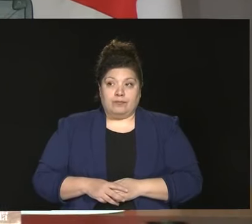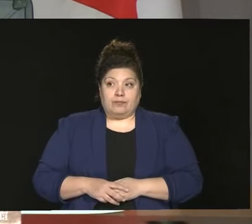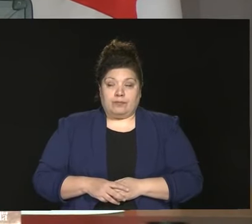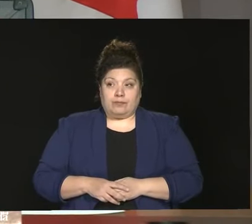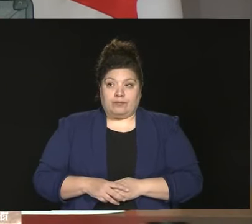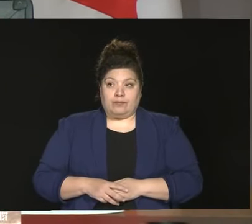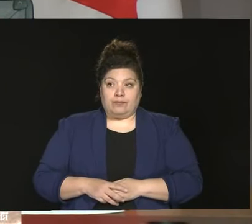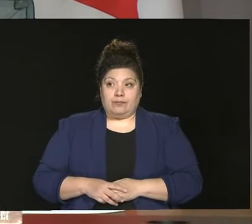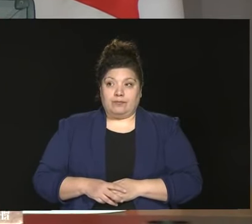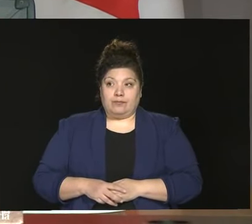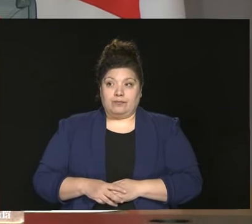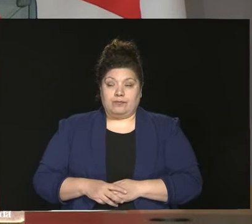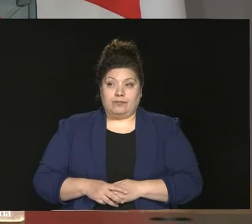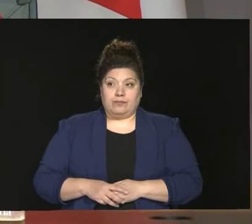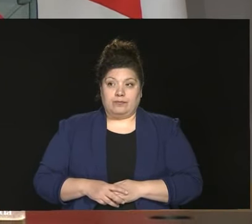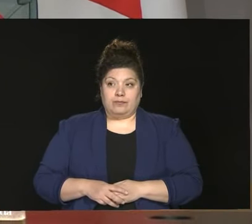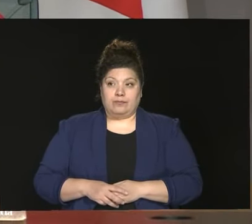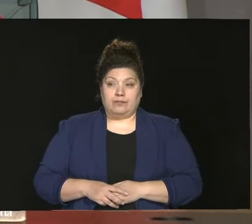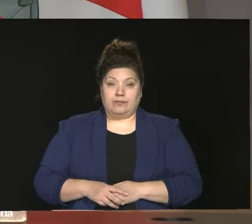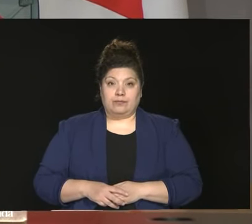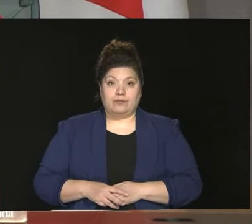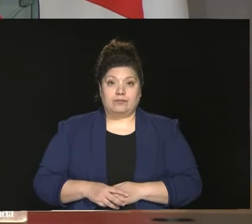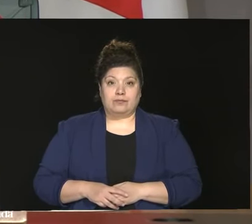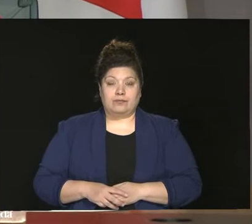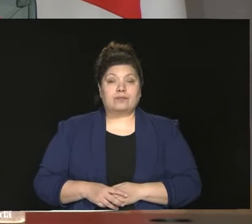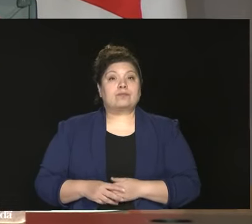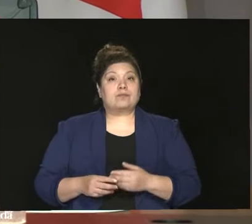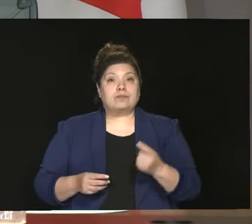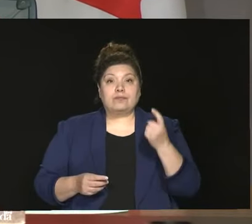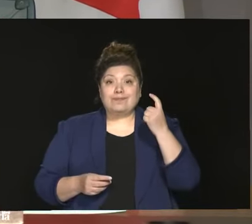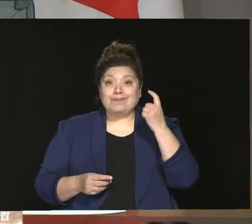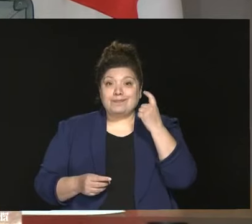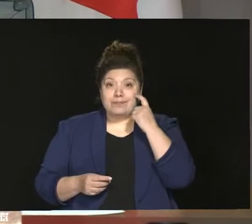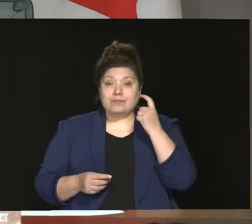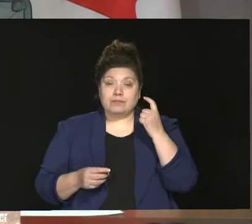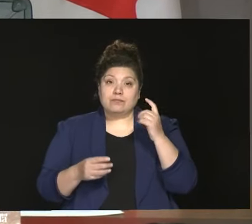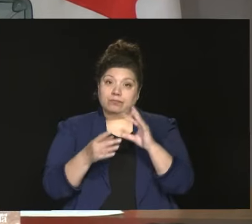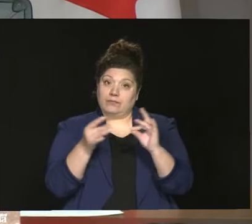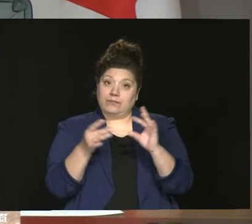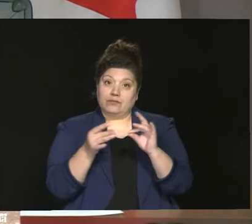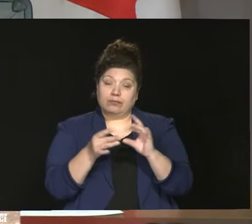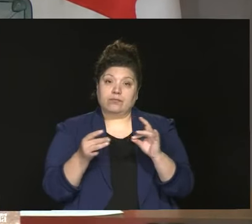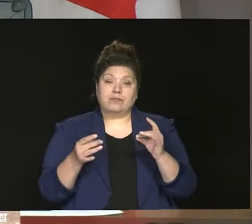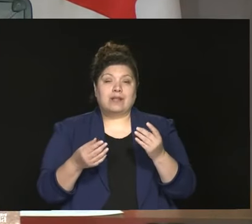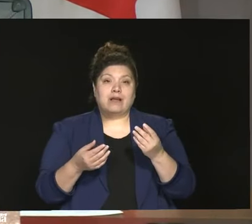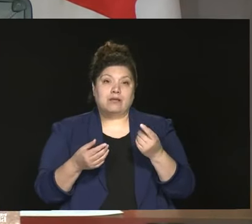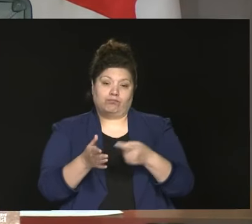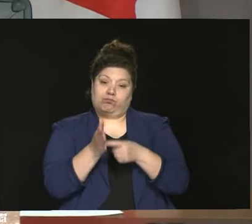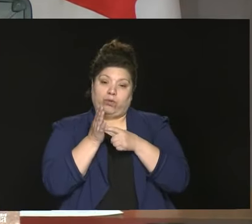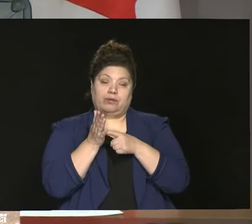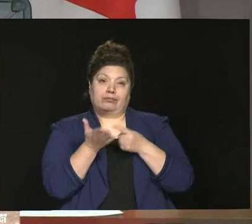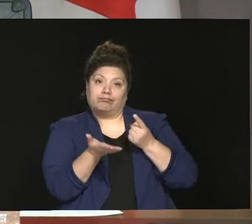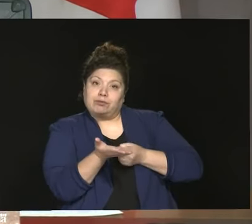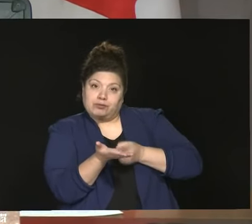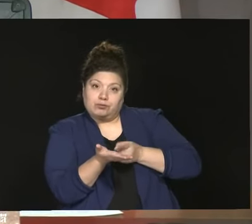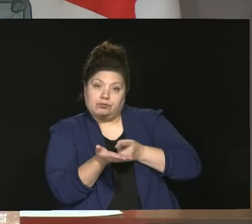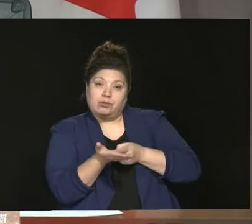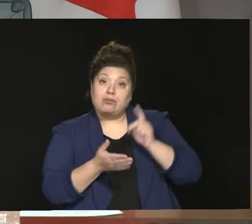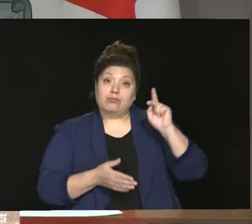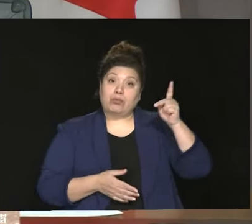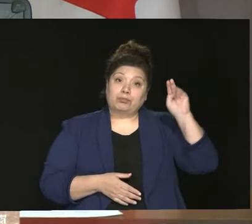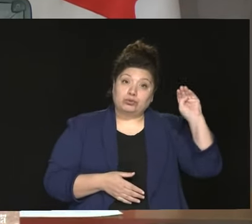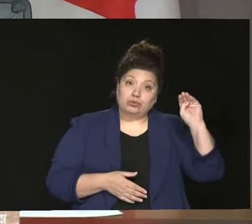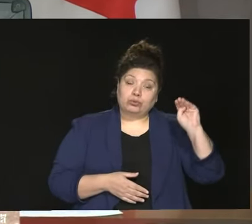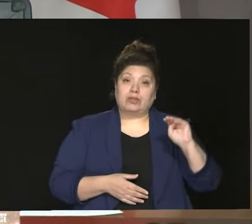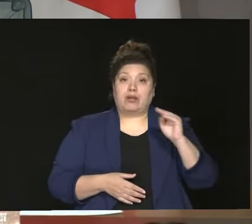As we've said, there will be a conversation between the Prime Minister and the First Ministers that I'll participate in too